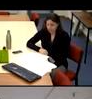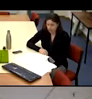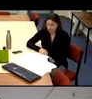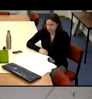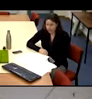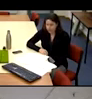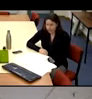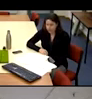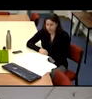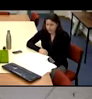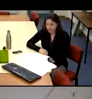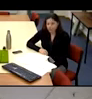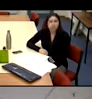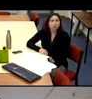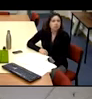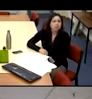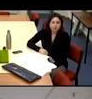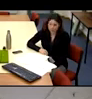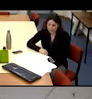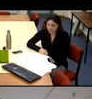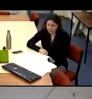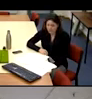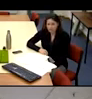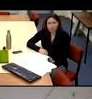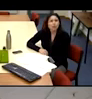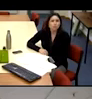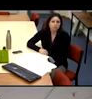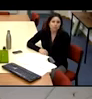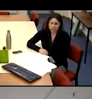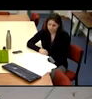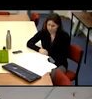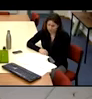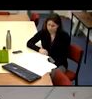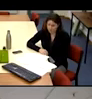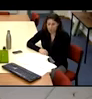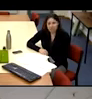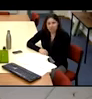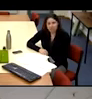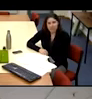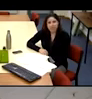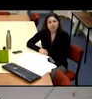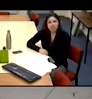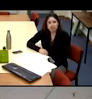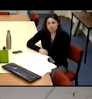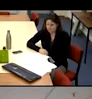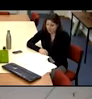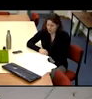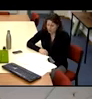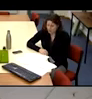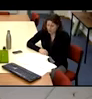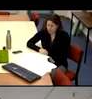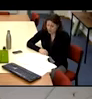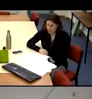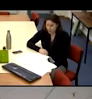of truth, it does not mean that one is doomed to an inescapable form of domination. Meaning is not